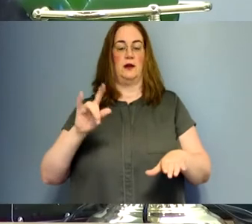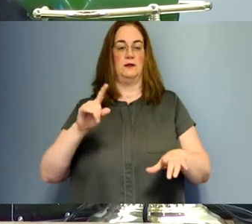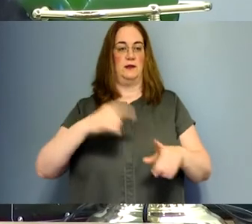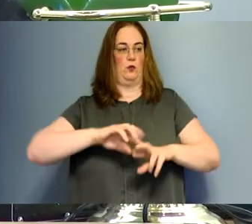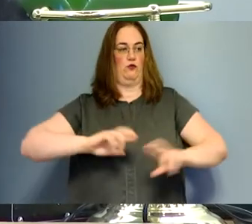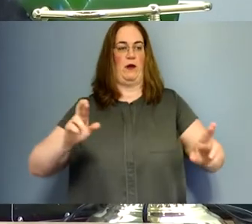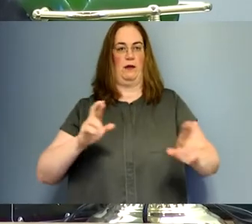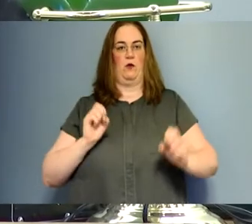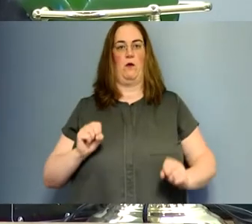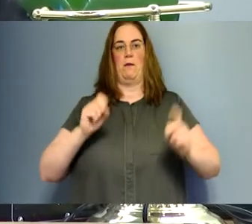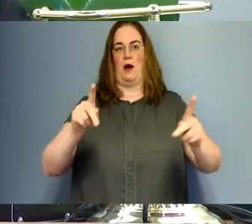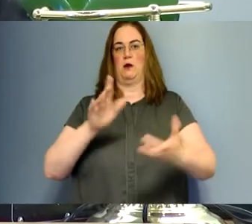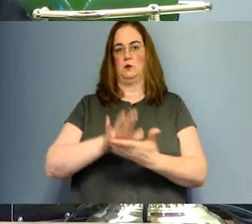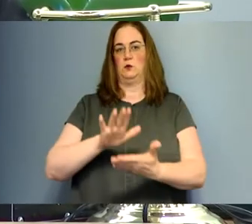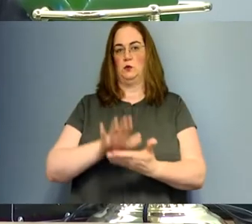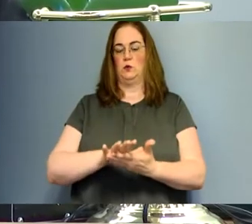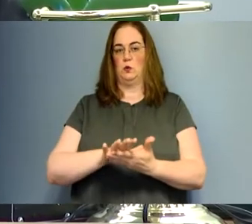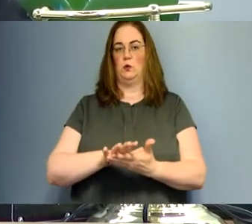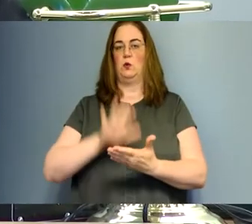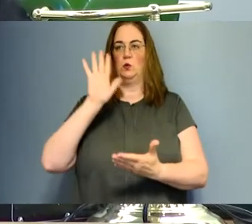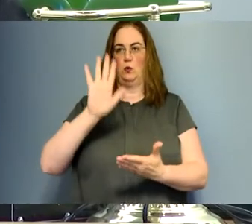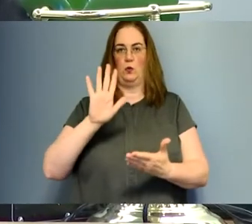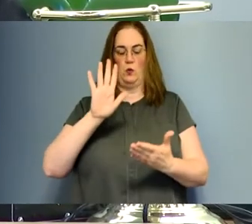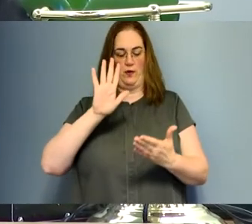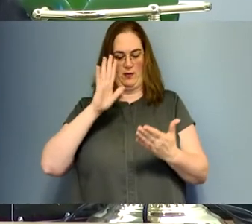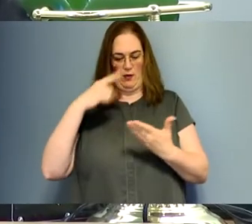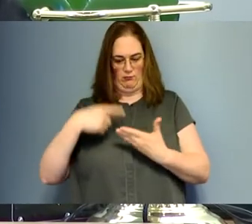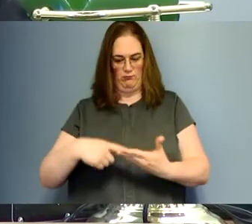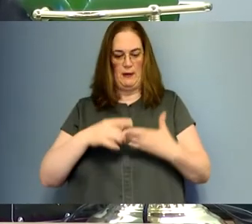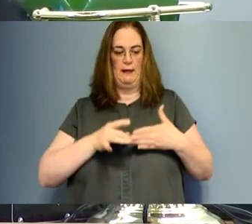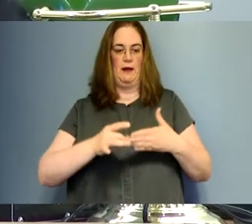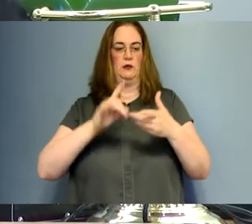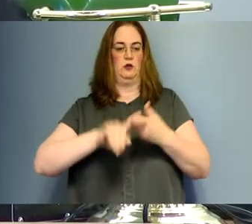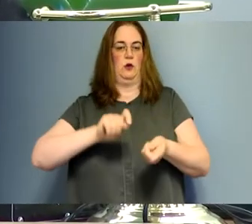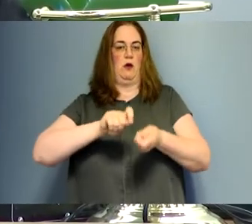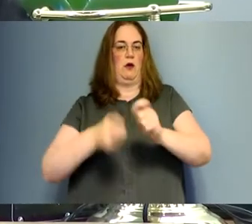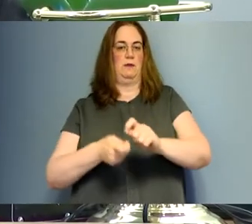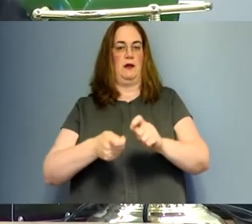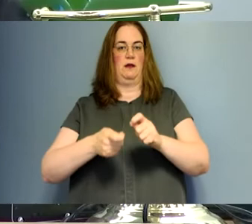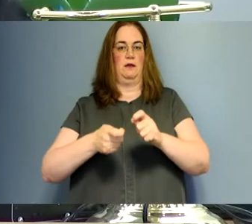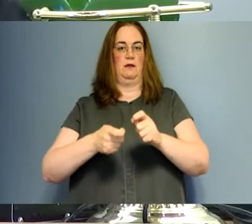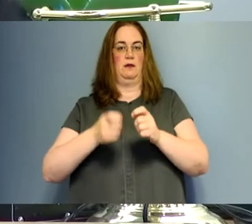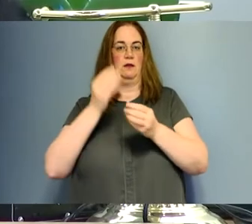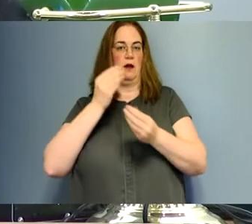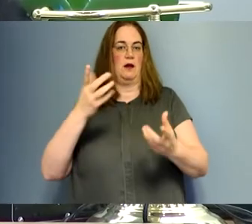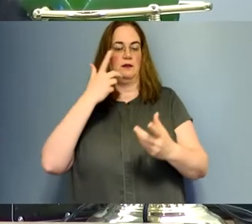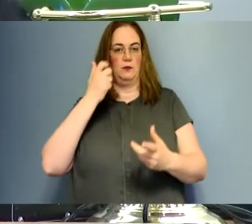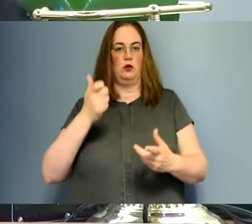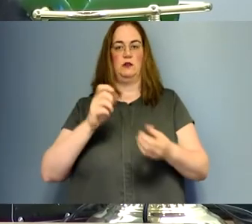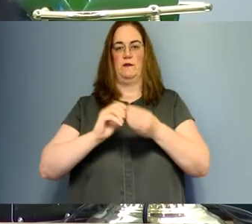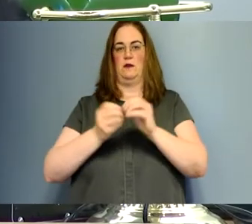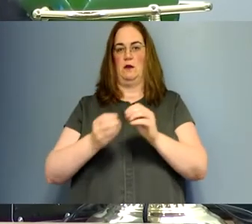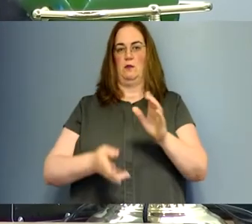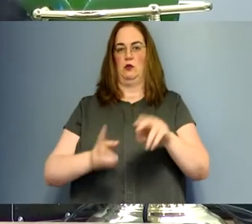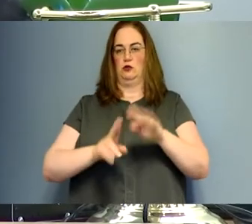school, which was what led to the updated guidance because of the cases going up.